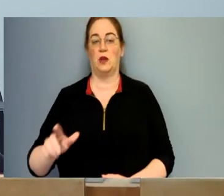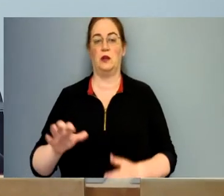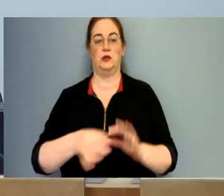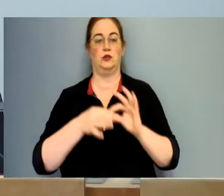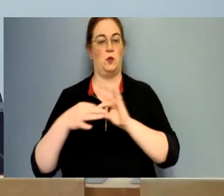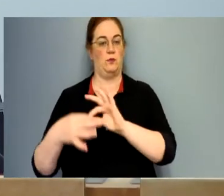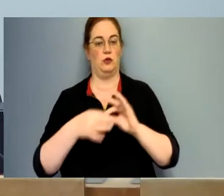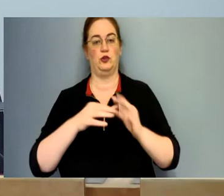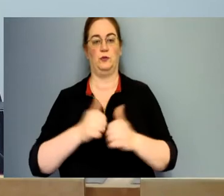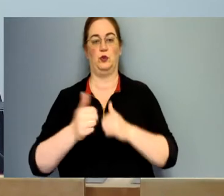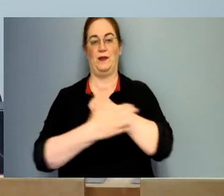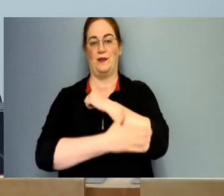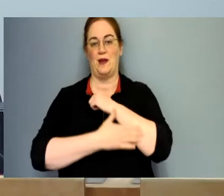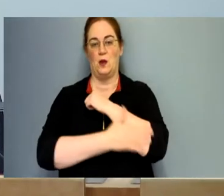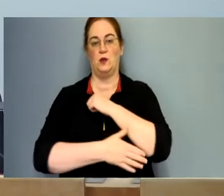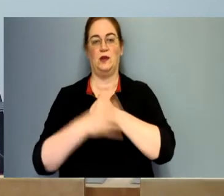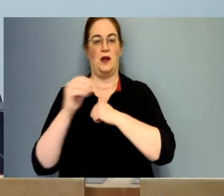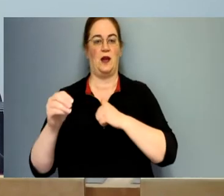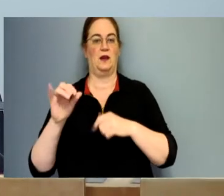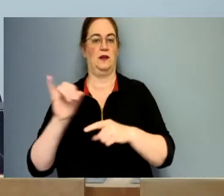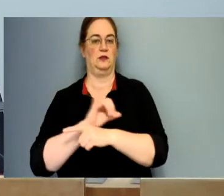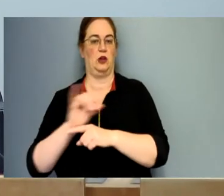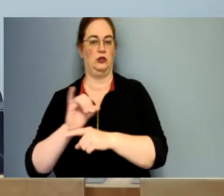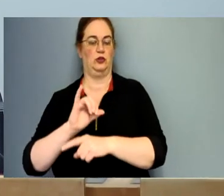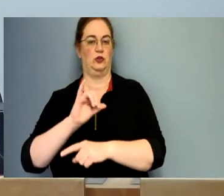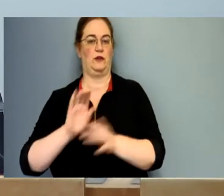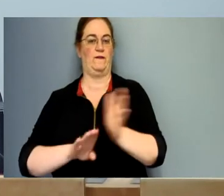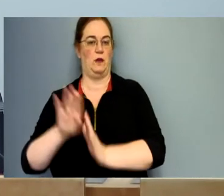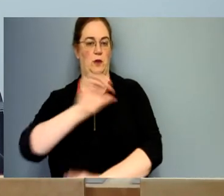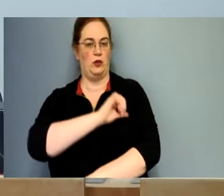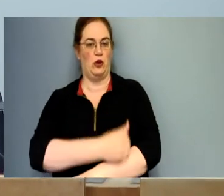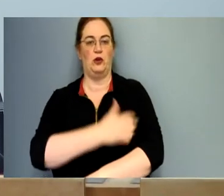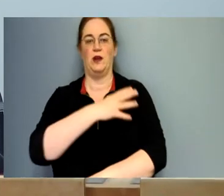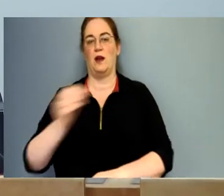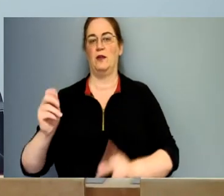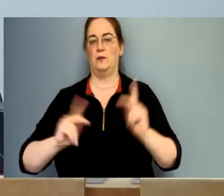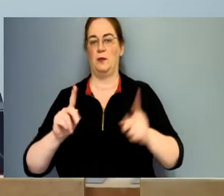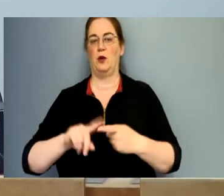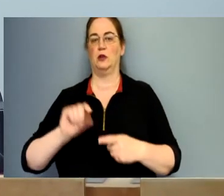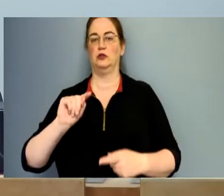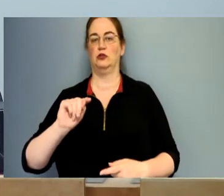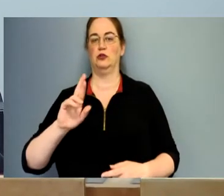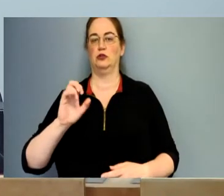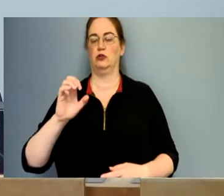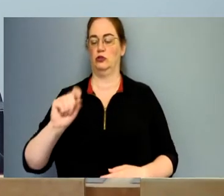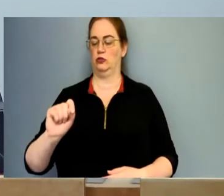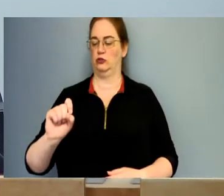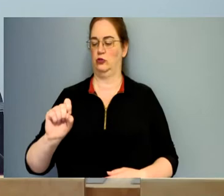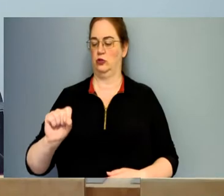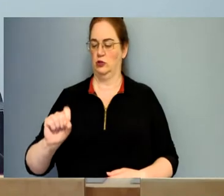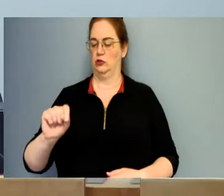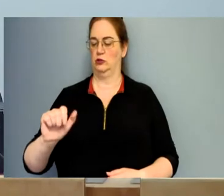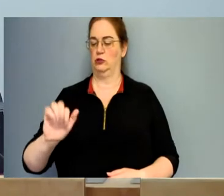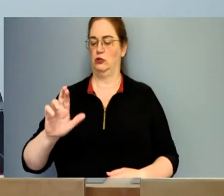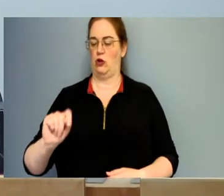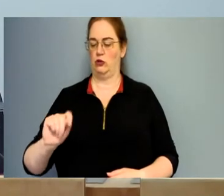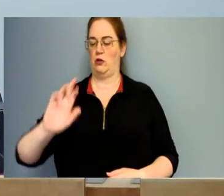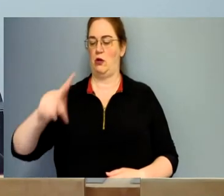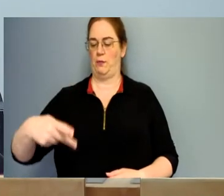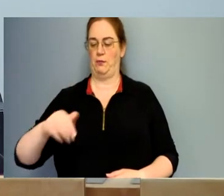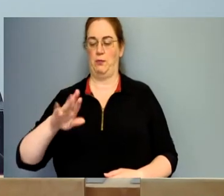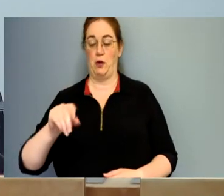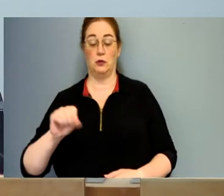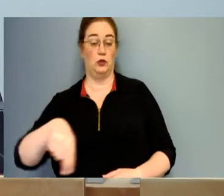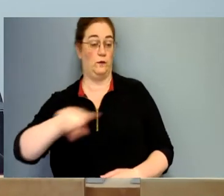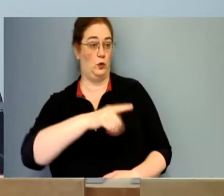cooperation between the county and its Industrial Development Authority and the folks at Startup Bucks. So if you know any companies that are in the early